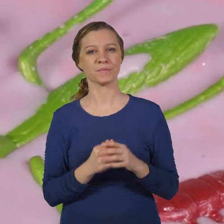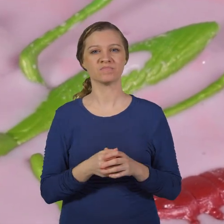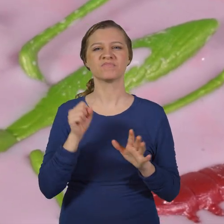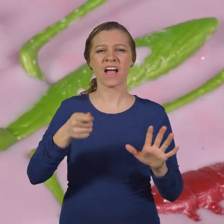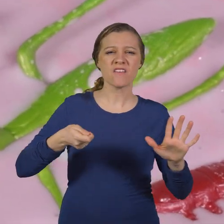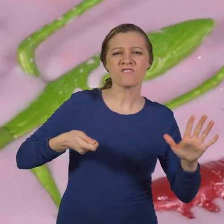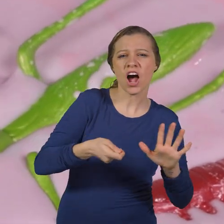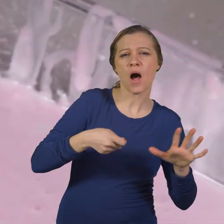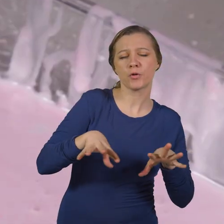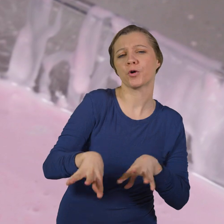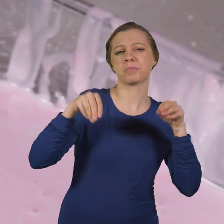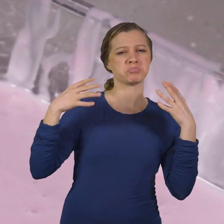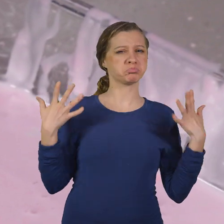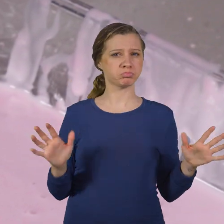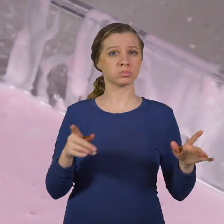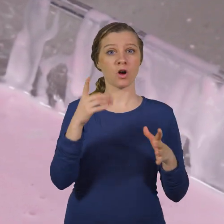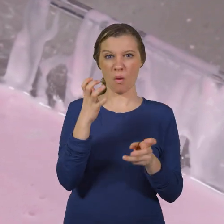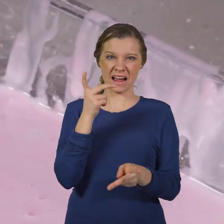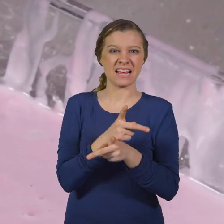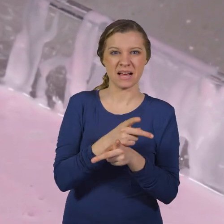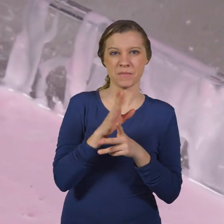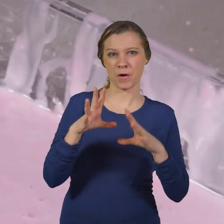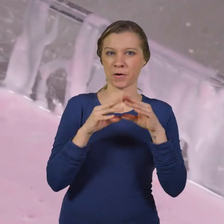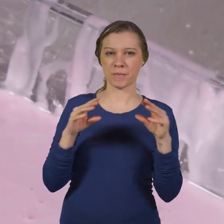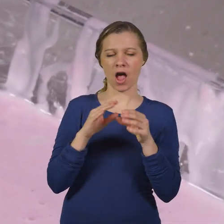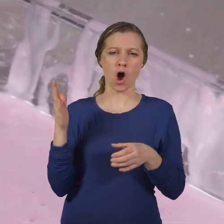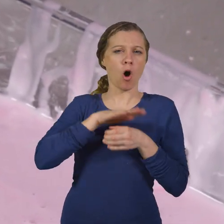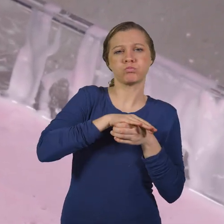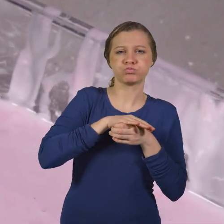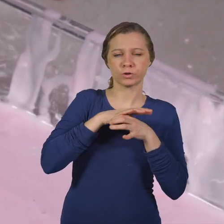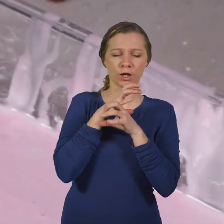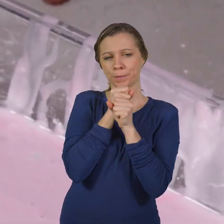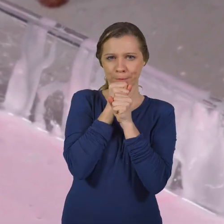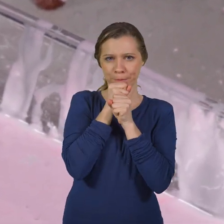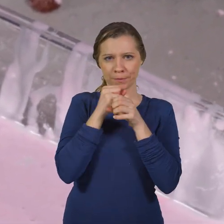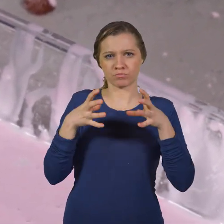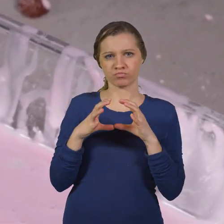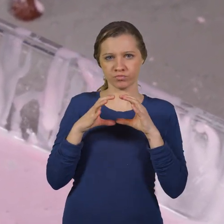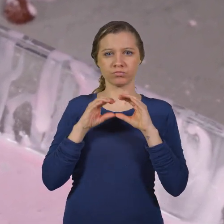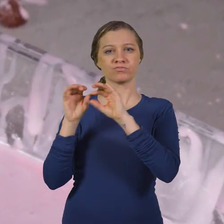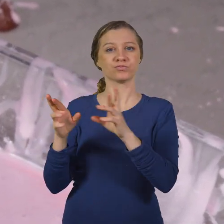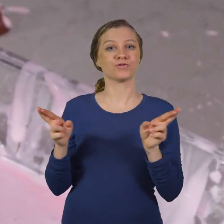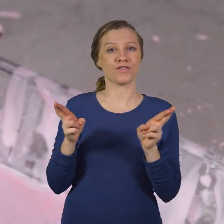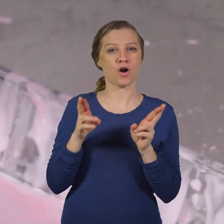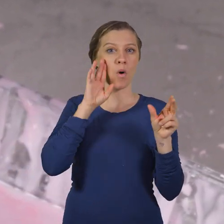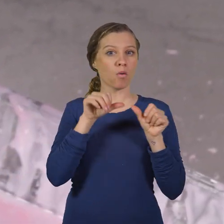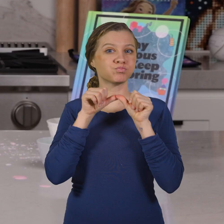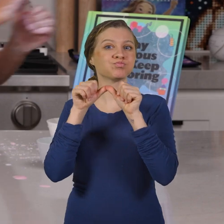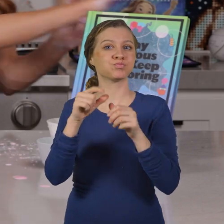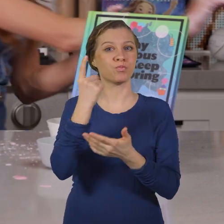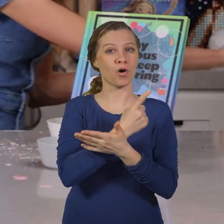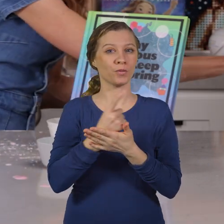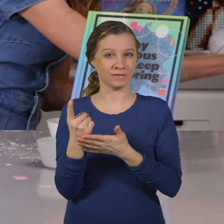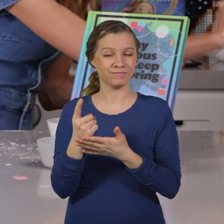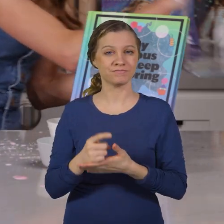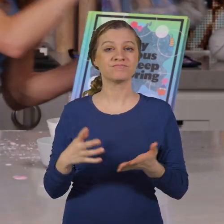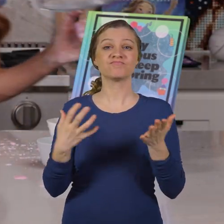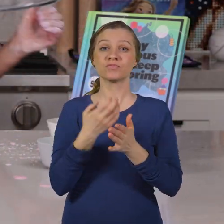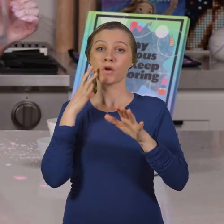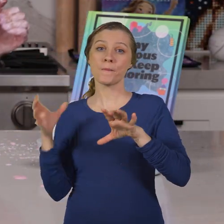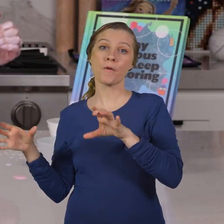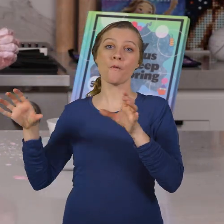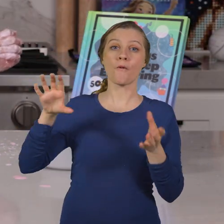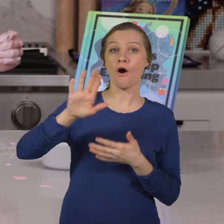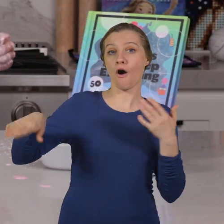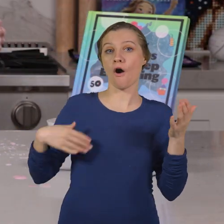You can just vacuum it up. Now, if you want to keep your oobleck, just store it in an airtight container and put it in the fridge and it'll last for over a week. Now we are going to pour all